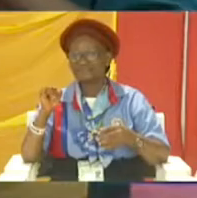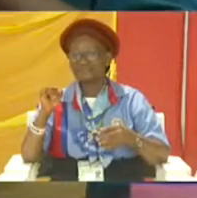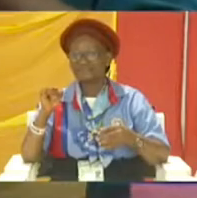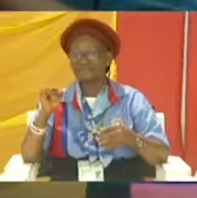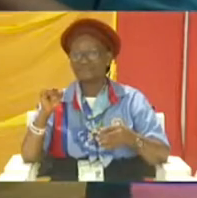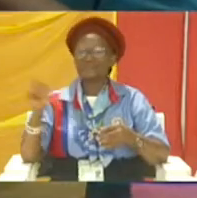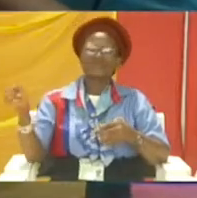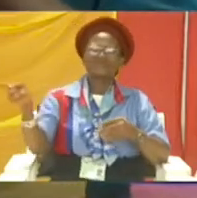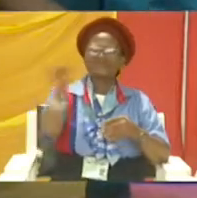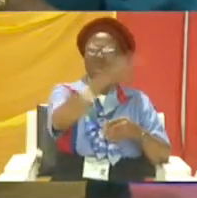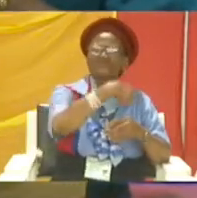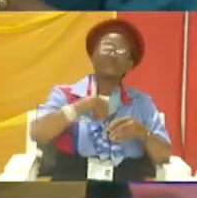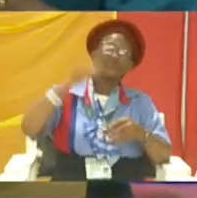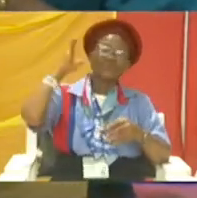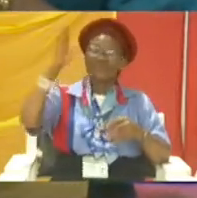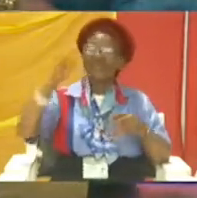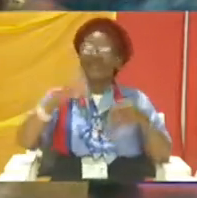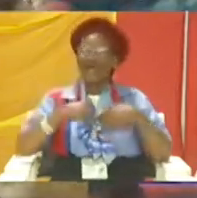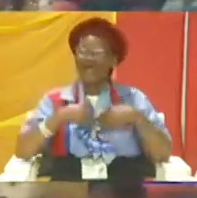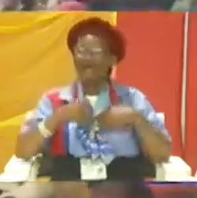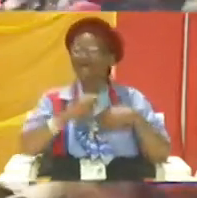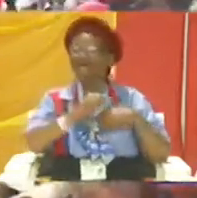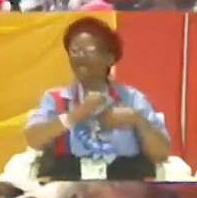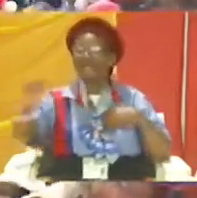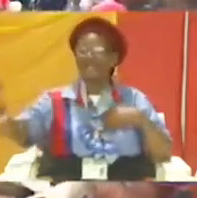you will have a restoration